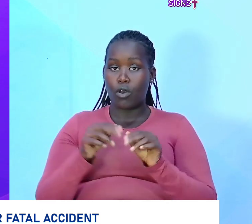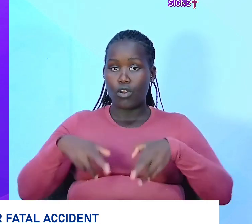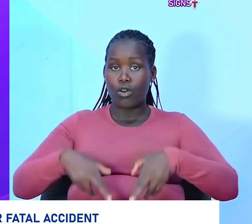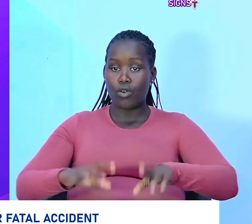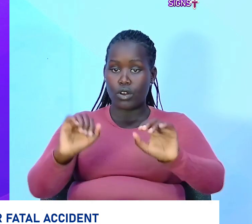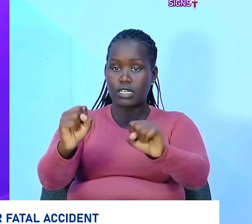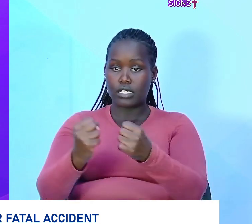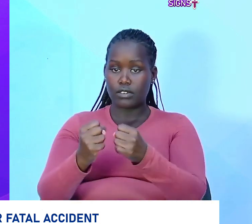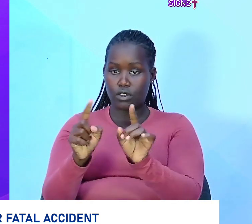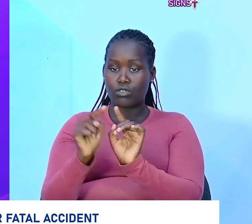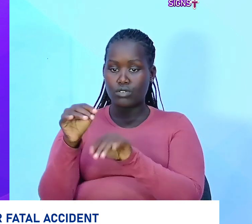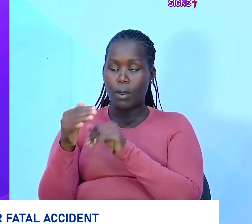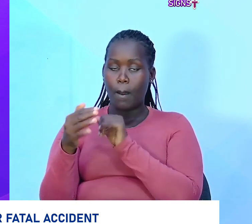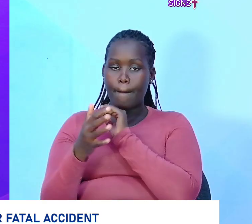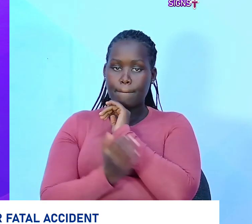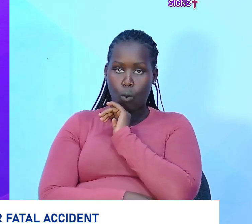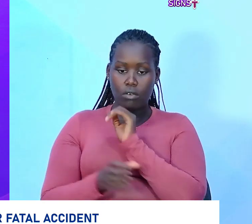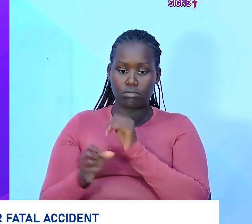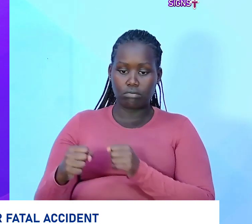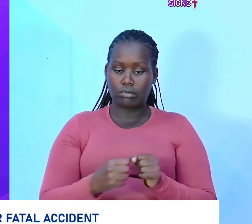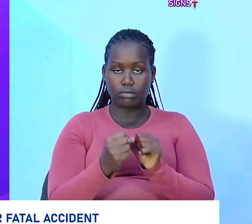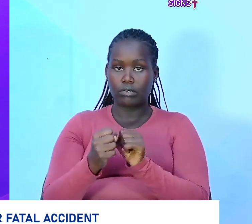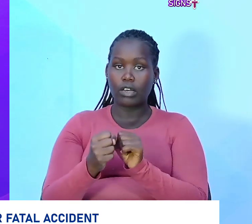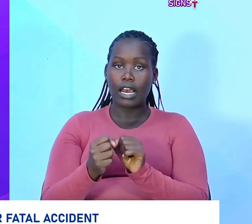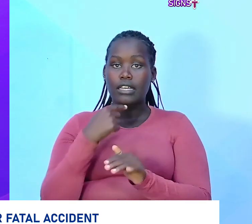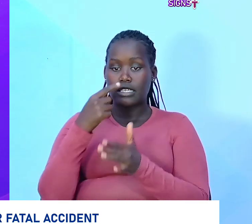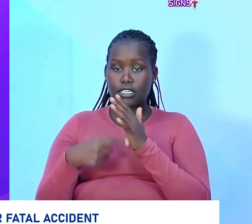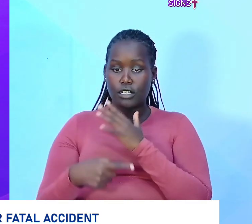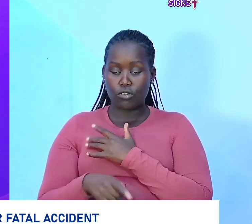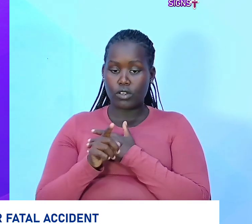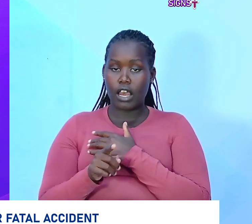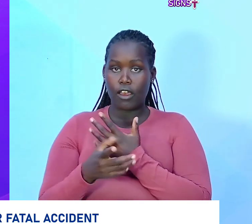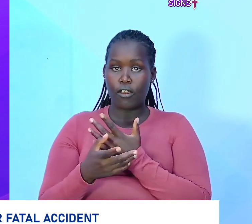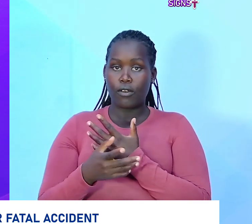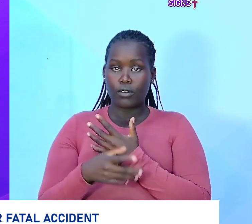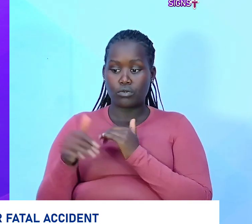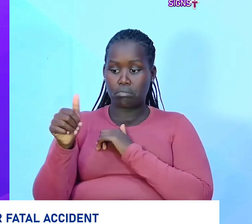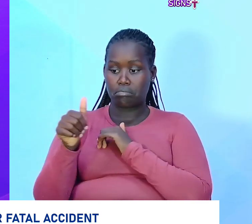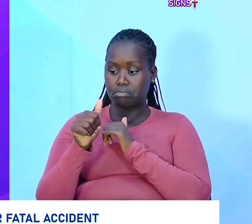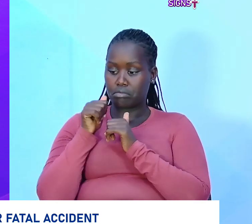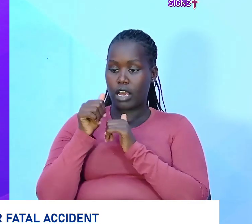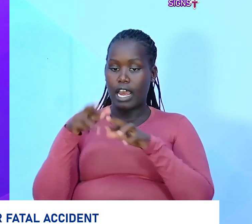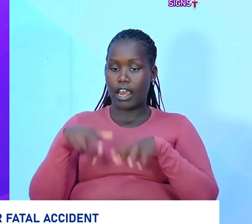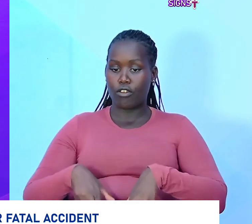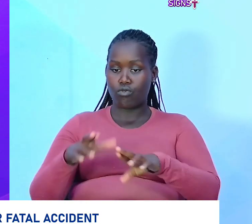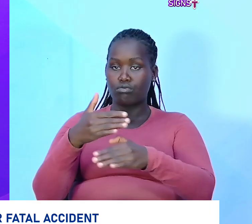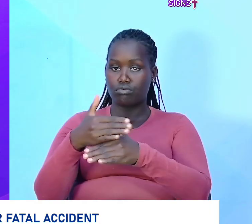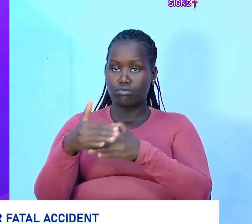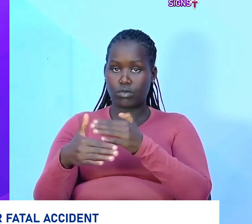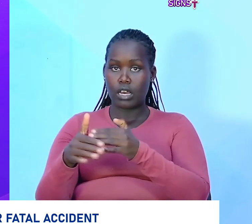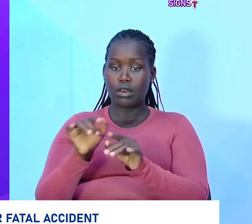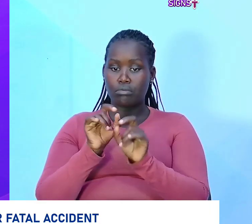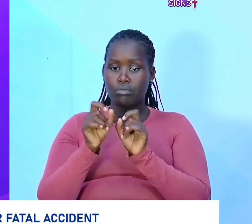poor infrastructure. Residents attributed the incident to negligence in road construction, criticizing